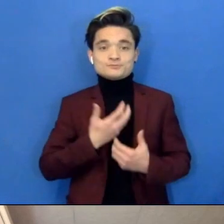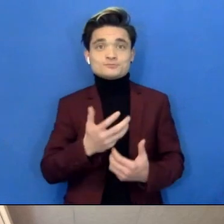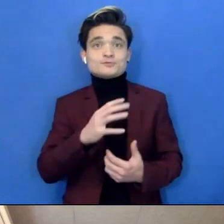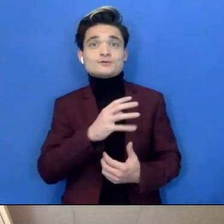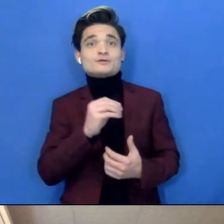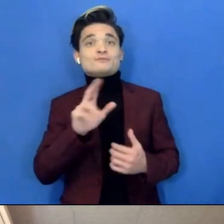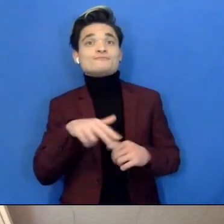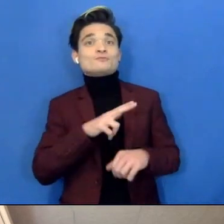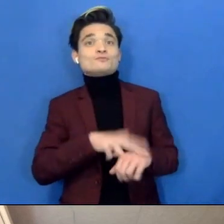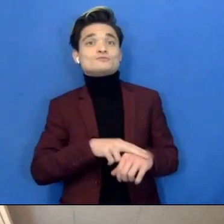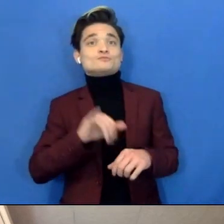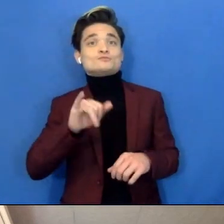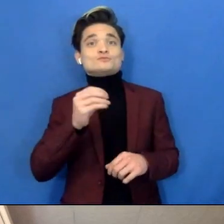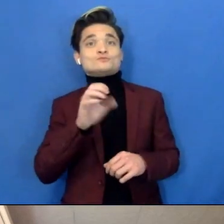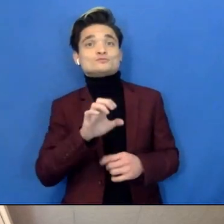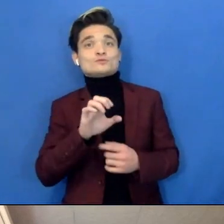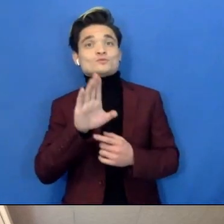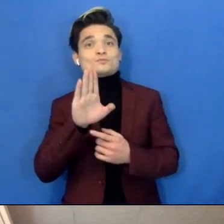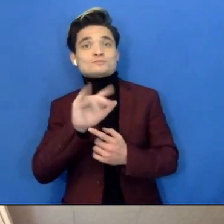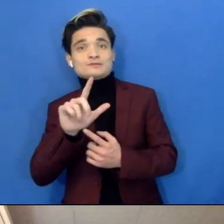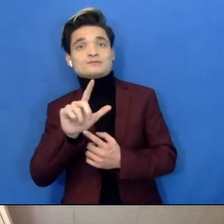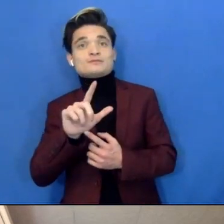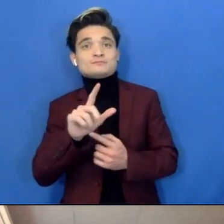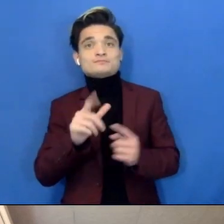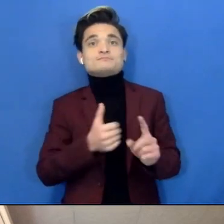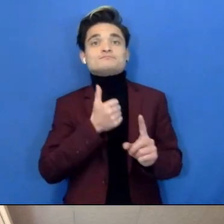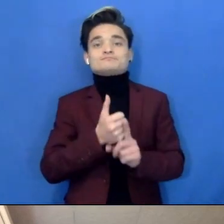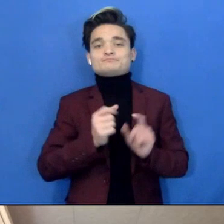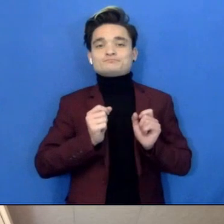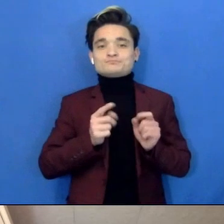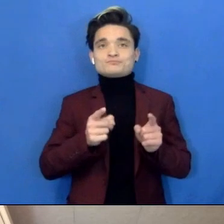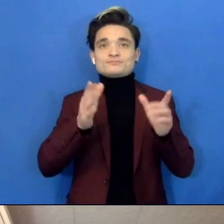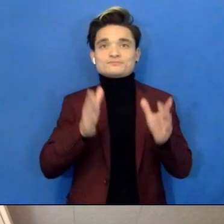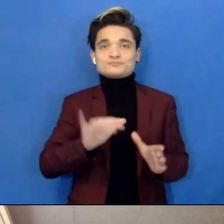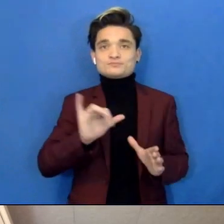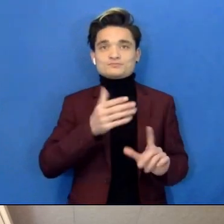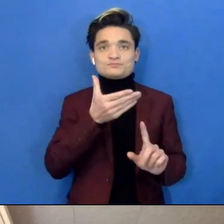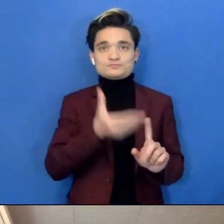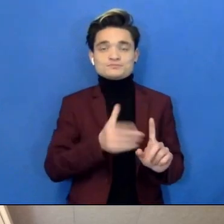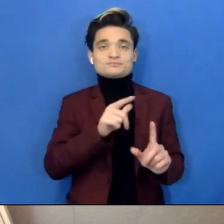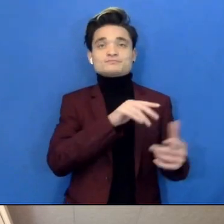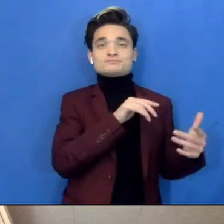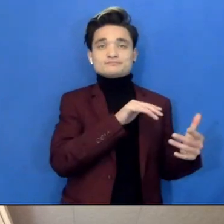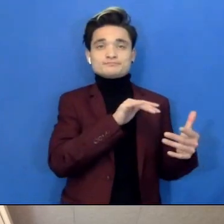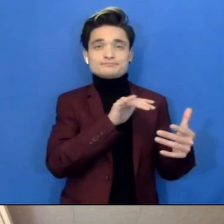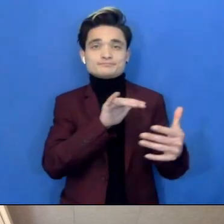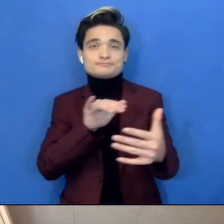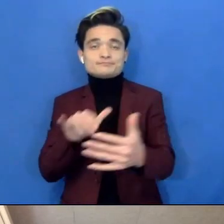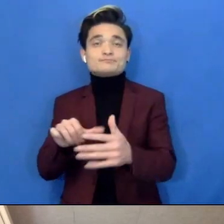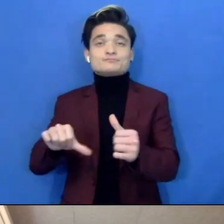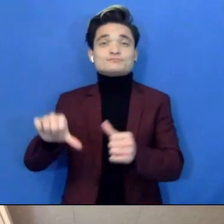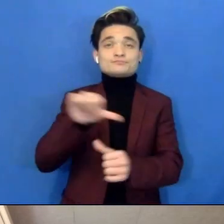improviser, and who, amongst other things, he's studying the neuroscience around self-consciousness, which is something